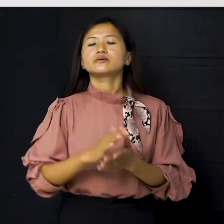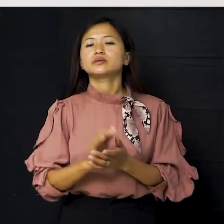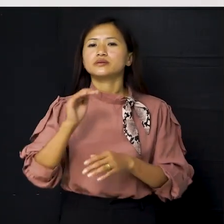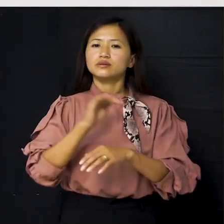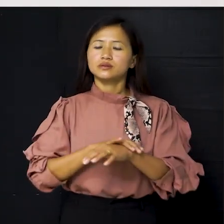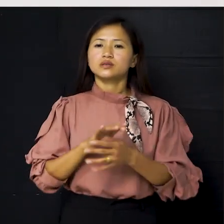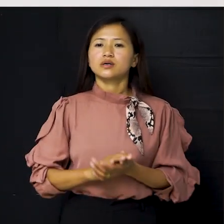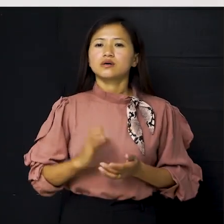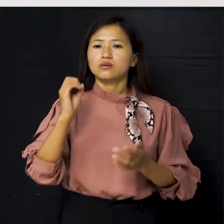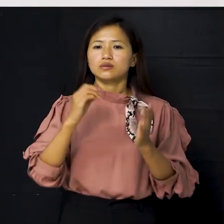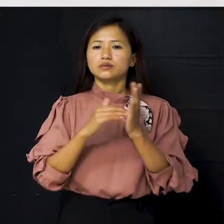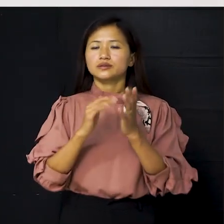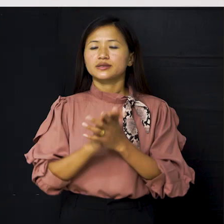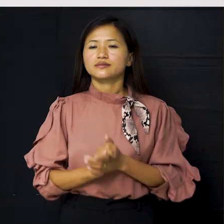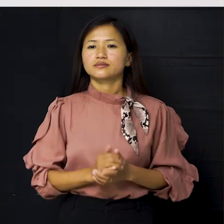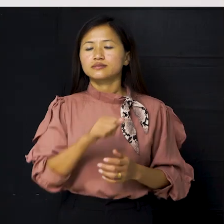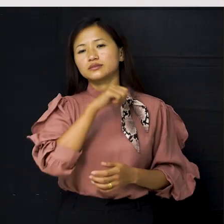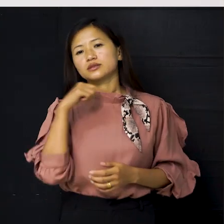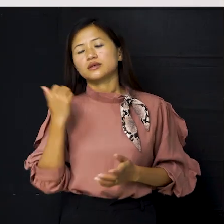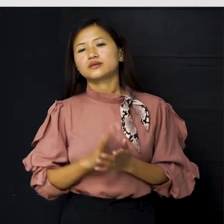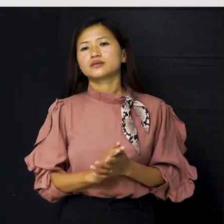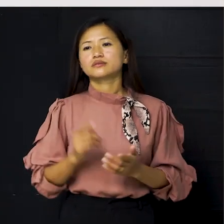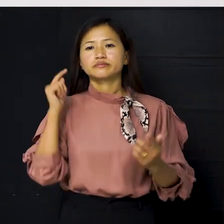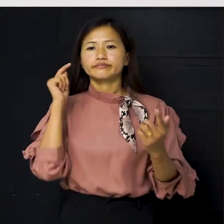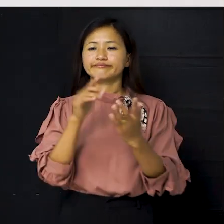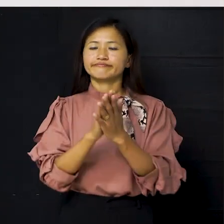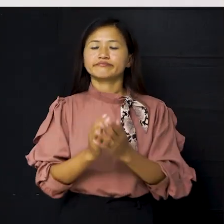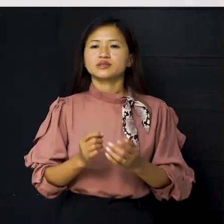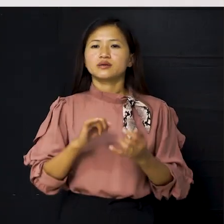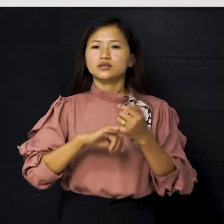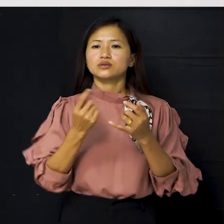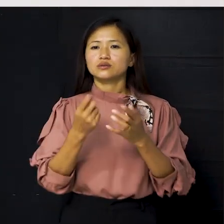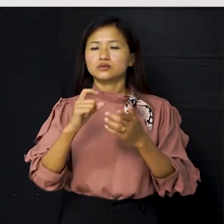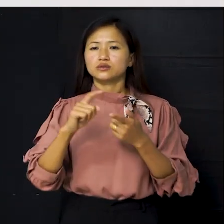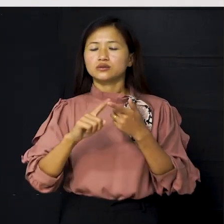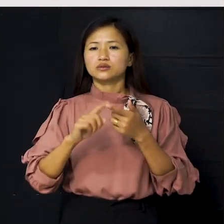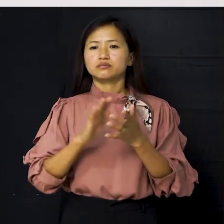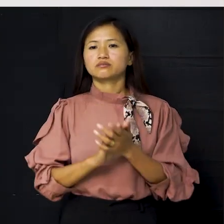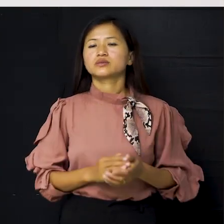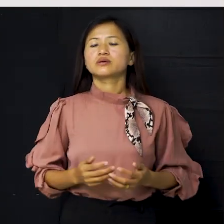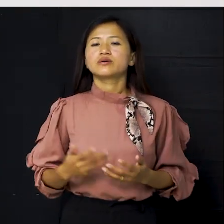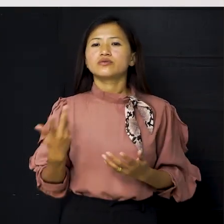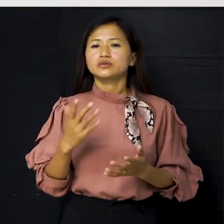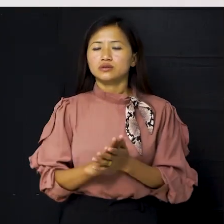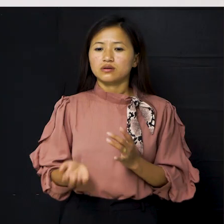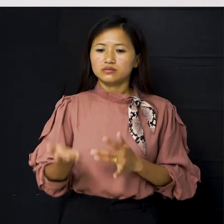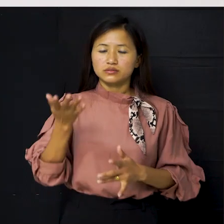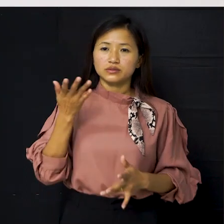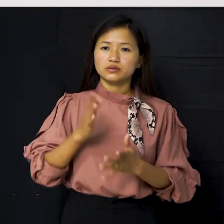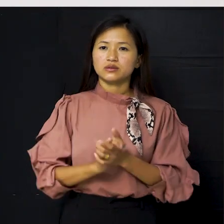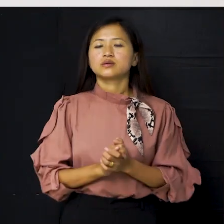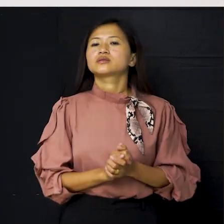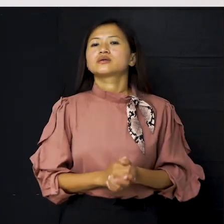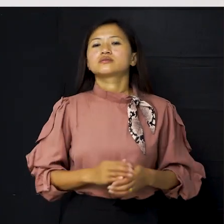after Aurangzeb died, his successors were not as powerful as Aurangzeb. So ultimately, the